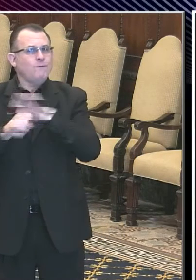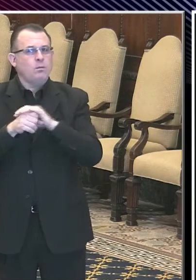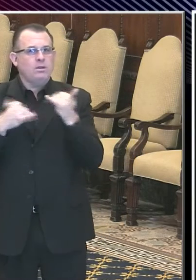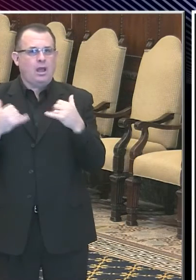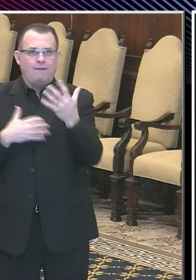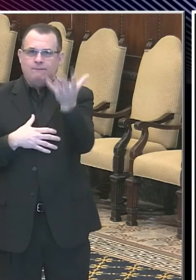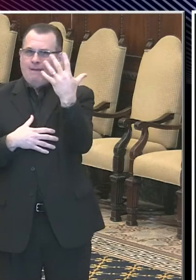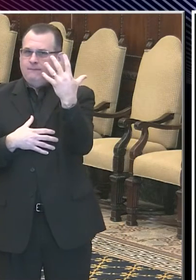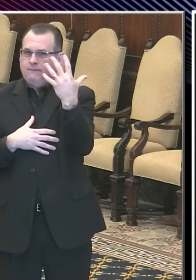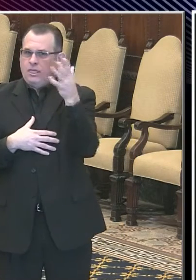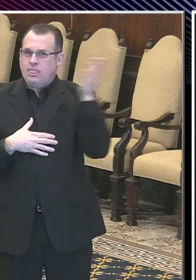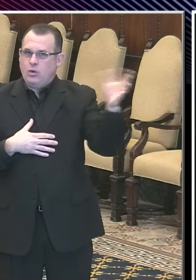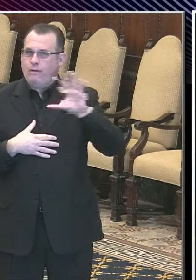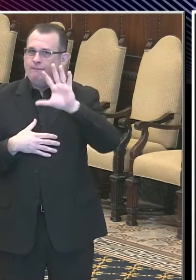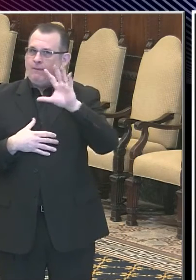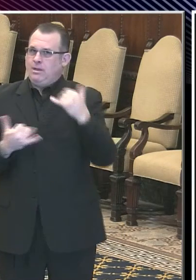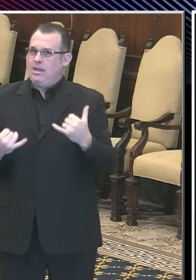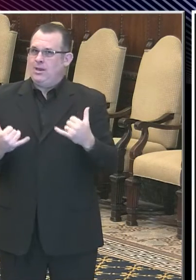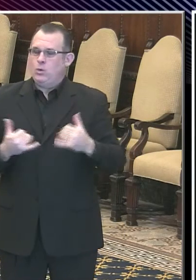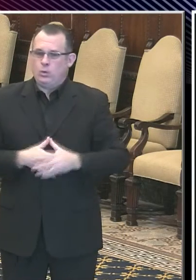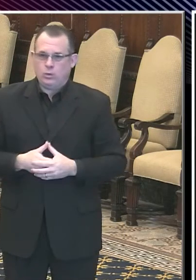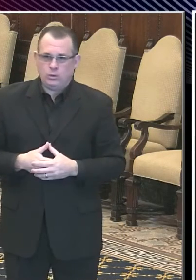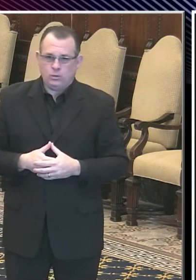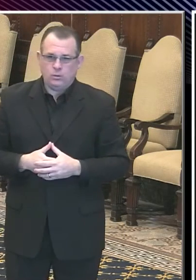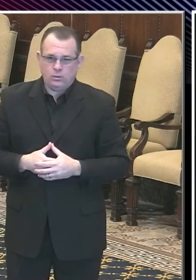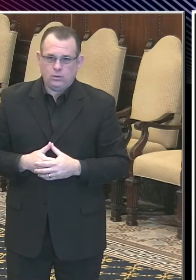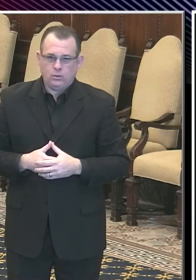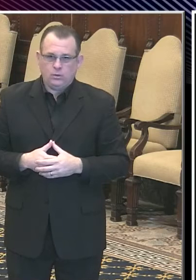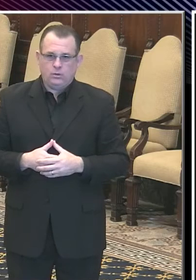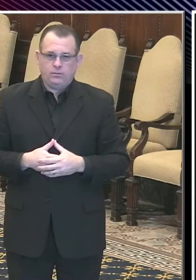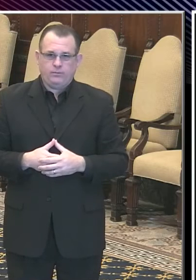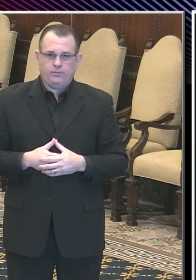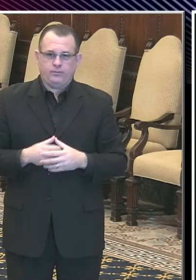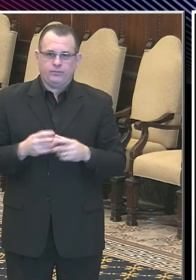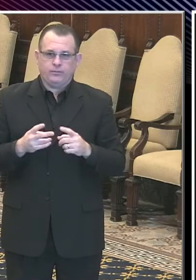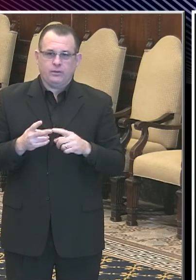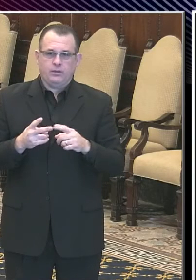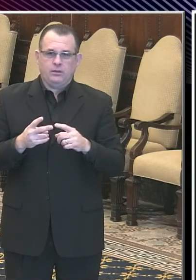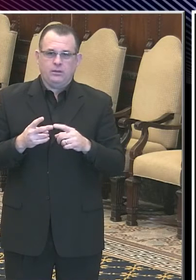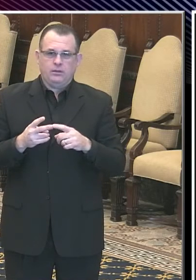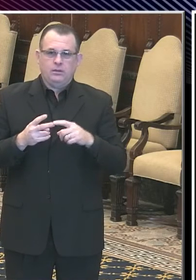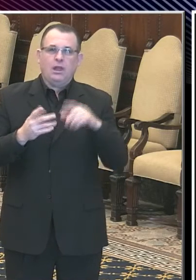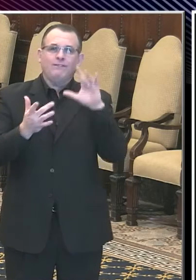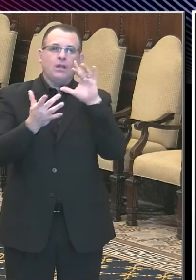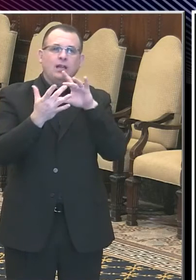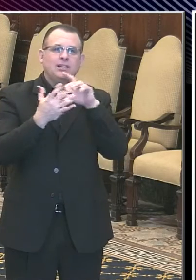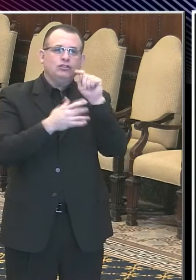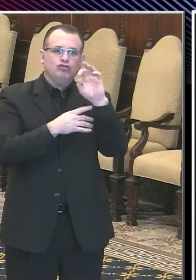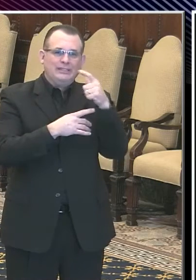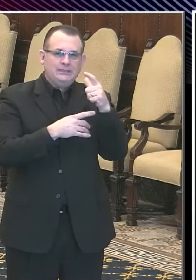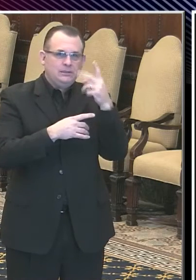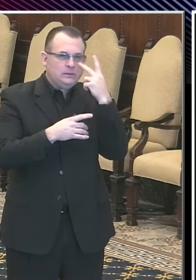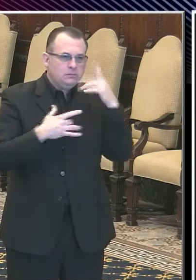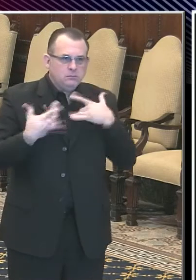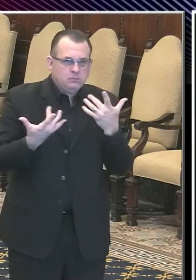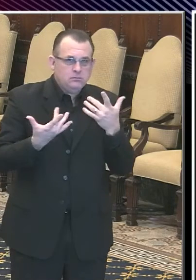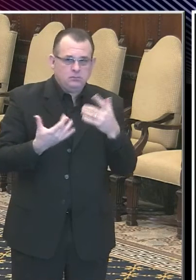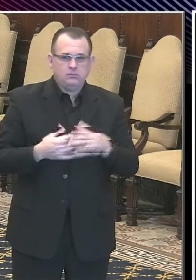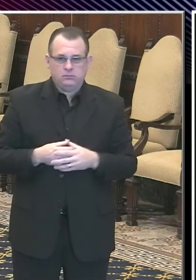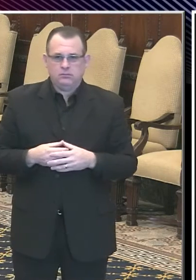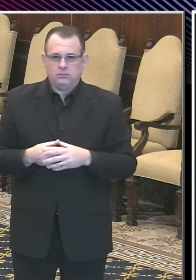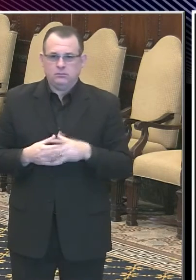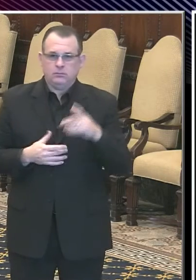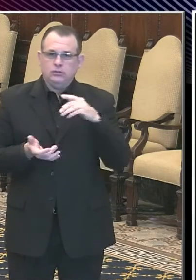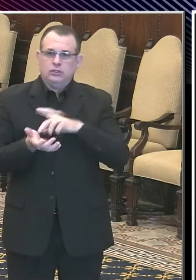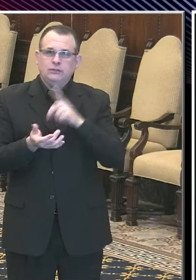Thanks. I also have a question about contact tracing. Dr. Farley, I know you had spoken a bit about this a few times